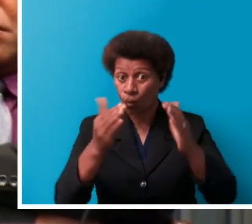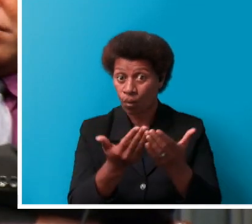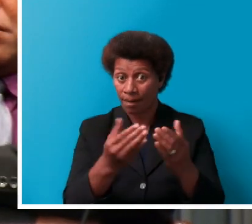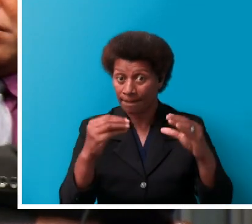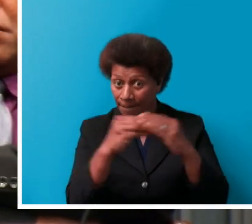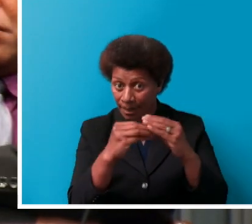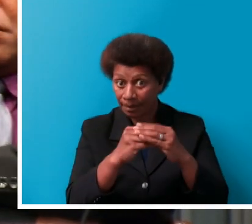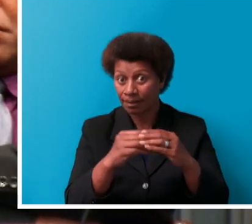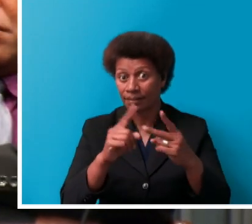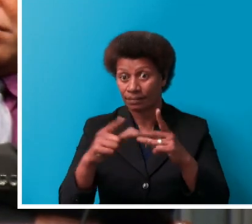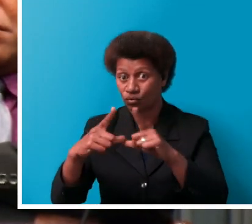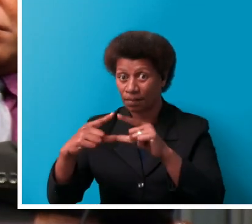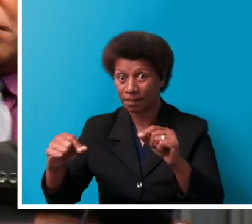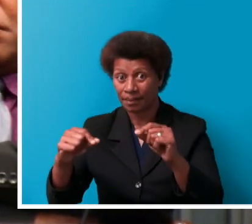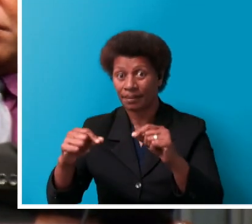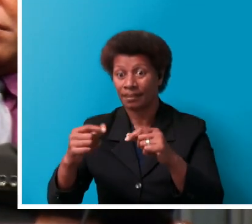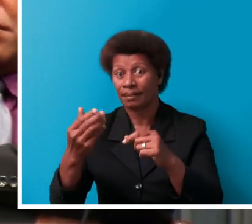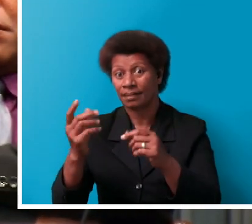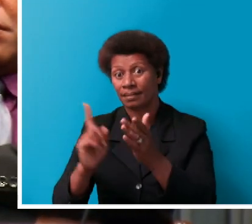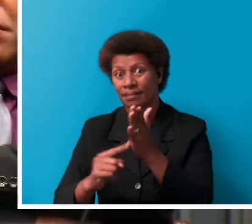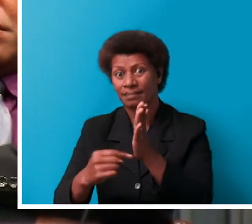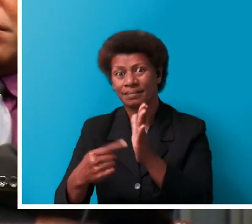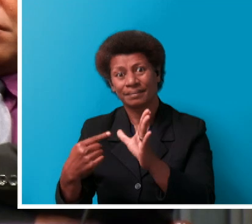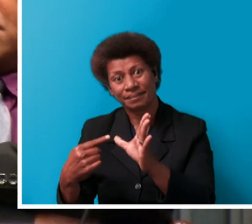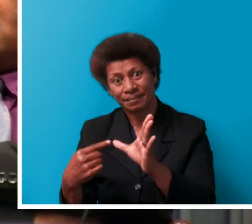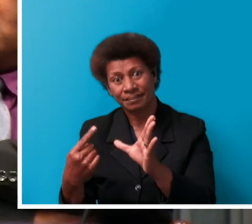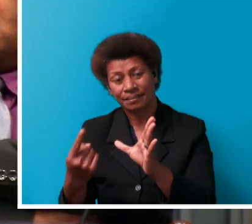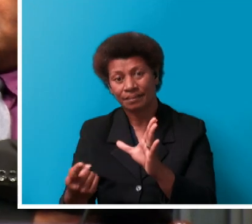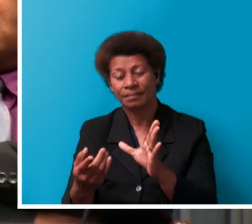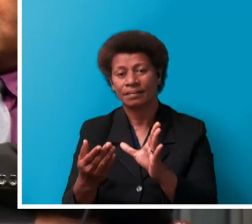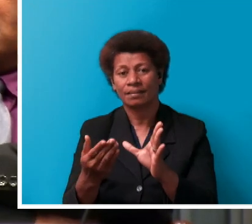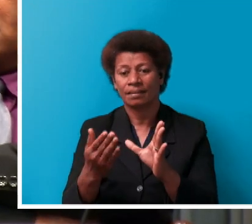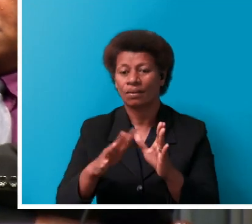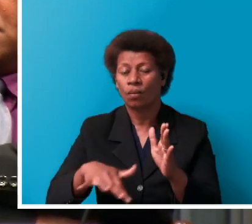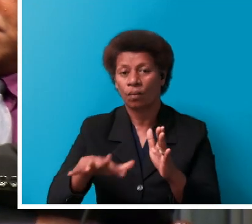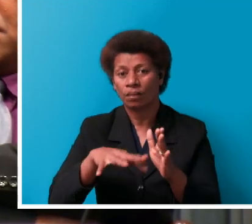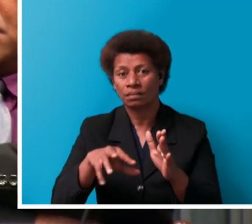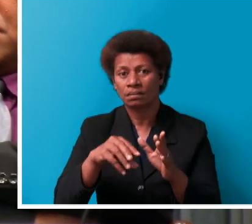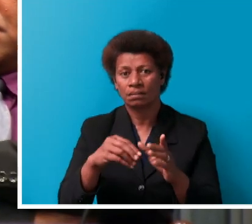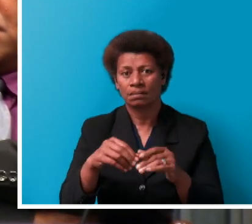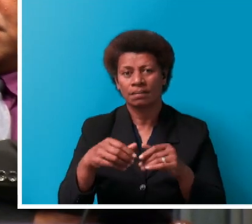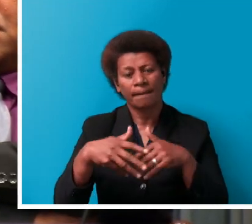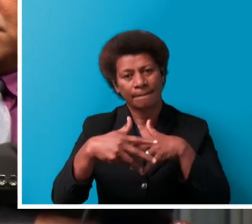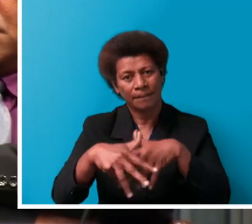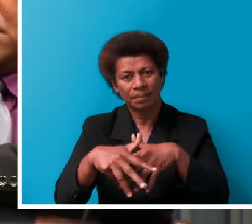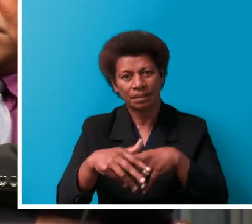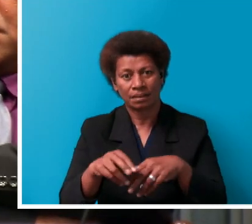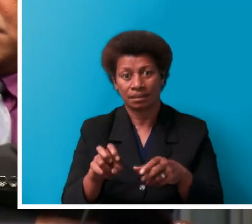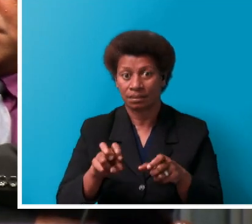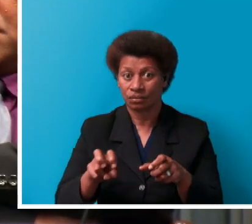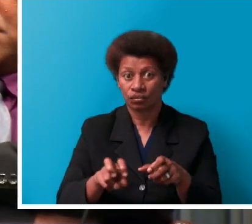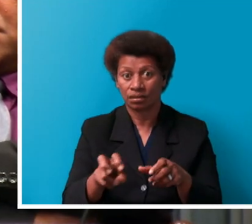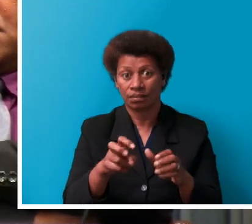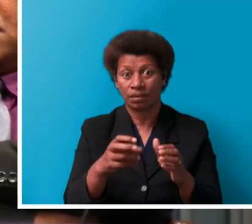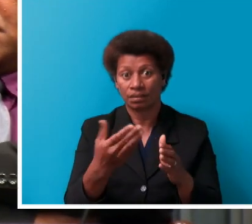Land, Infrastructure, Transport and Tourism, we are enhancing the efficiency of public transport and vehicle safety